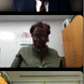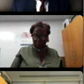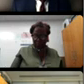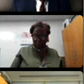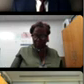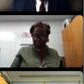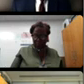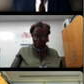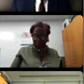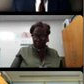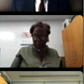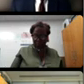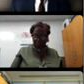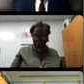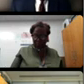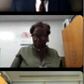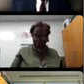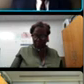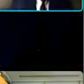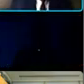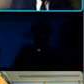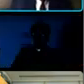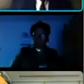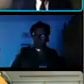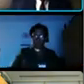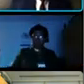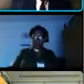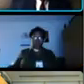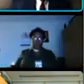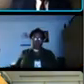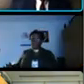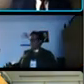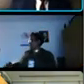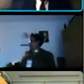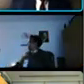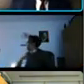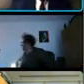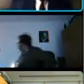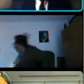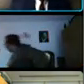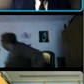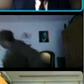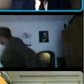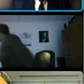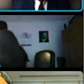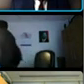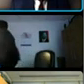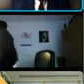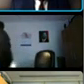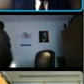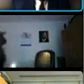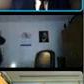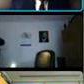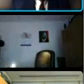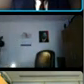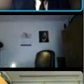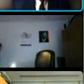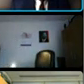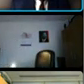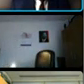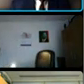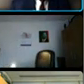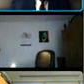January. Yeah, so our schools are under a cleaning protocol for the holidays.